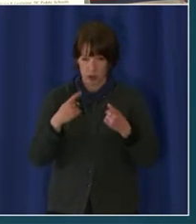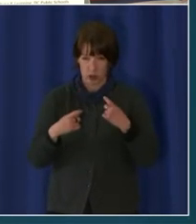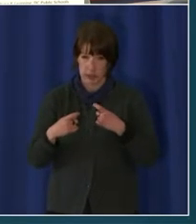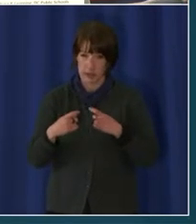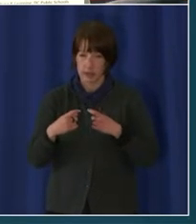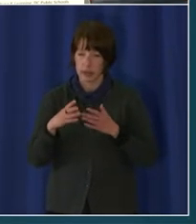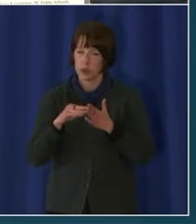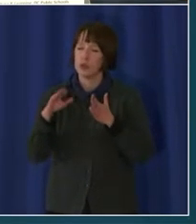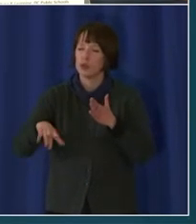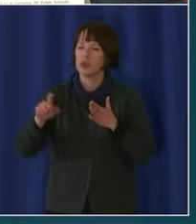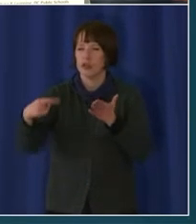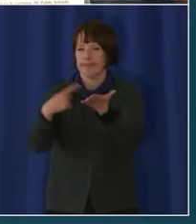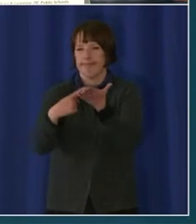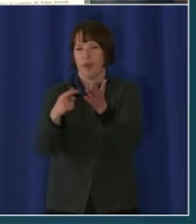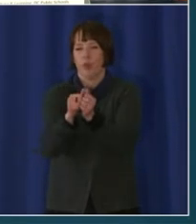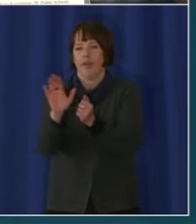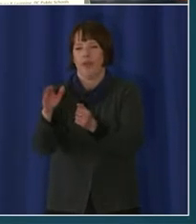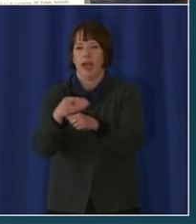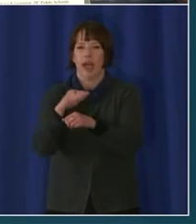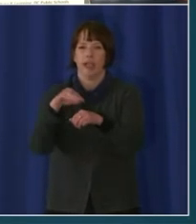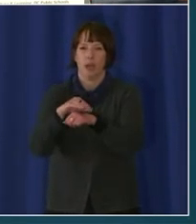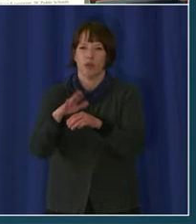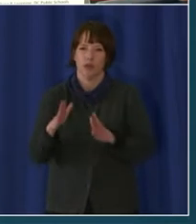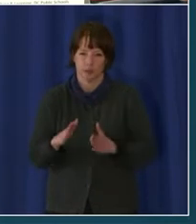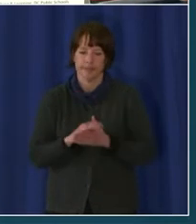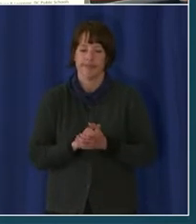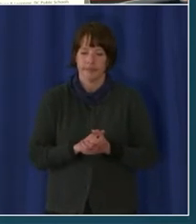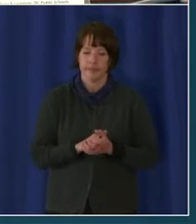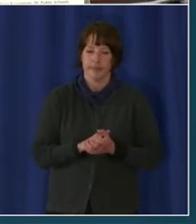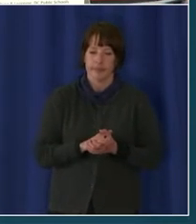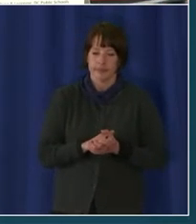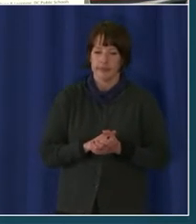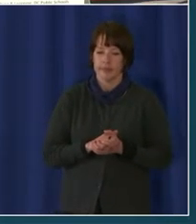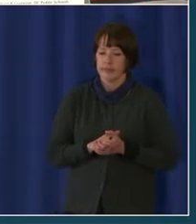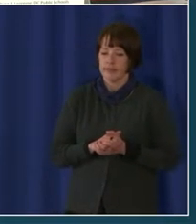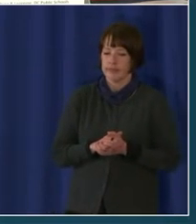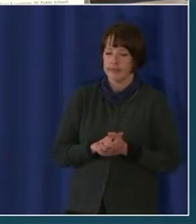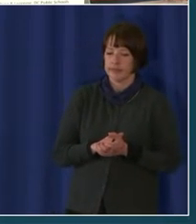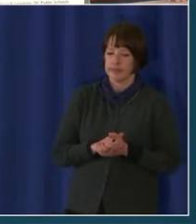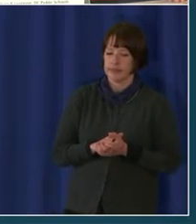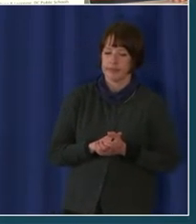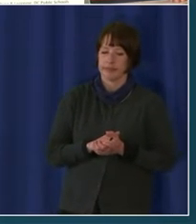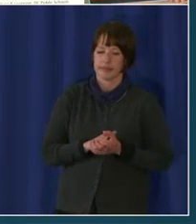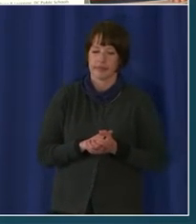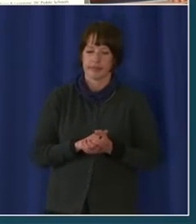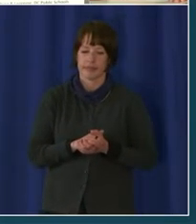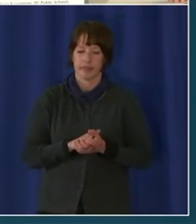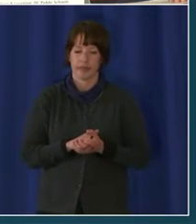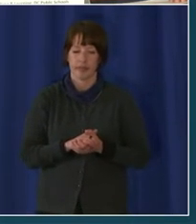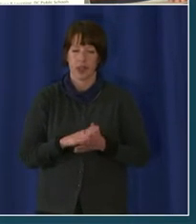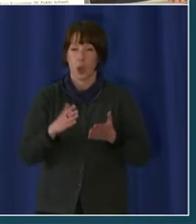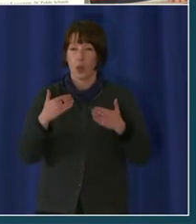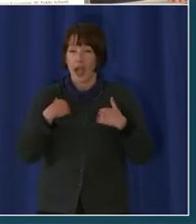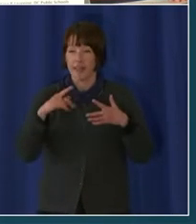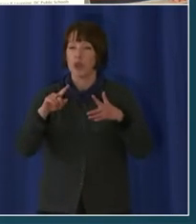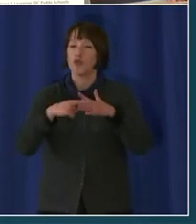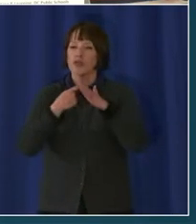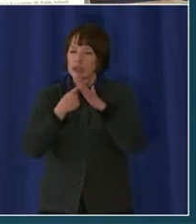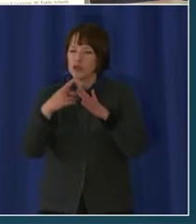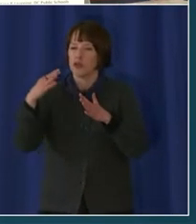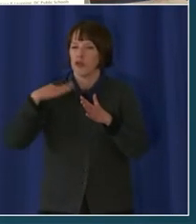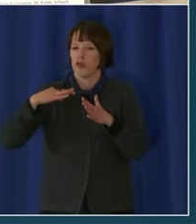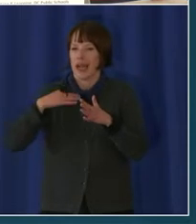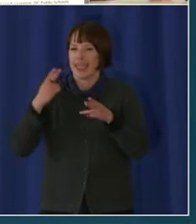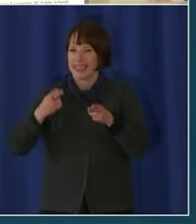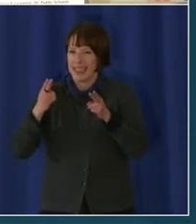this, students should speak to their counselors. We also have the original credit accelerator, and again,